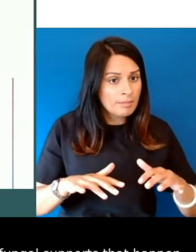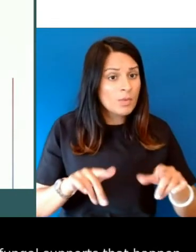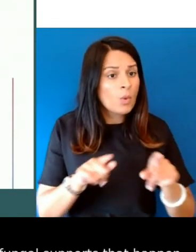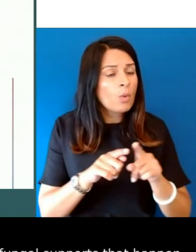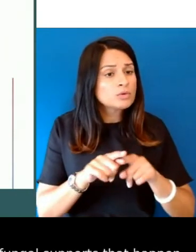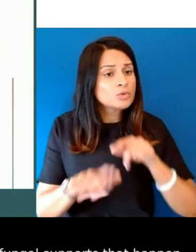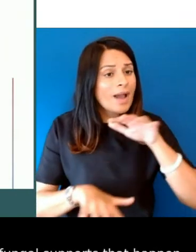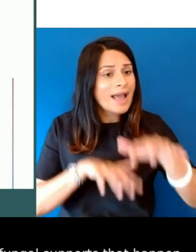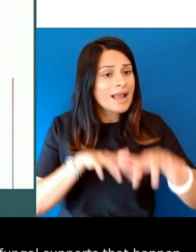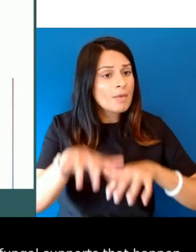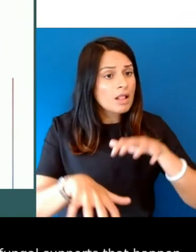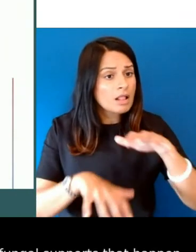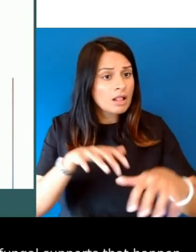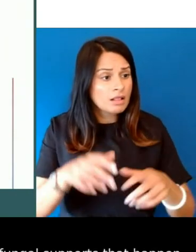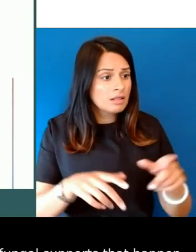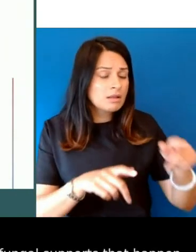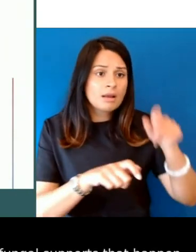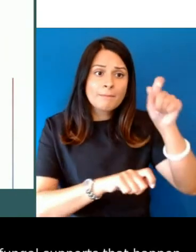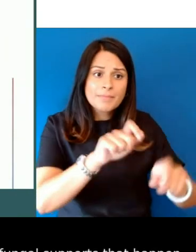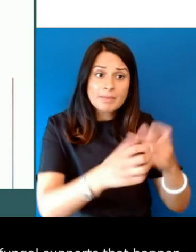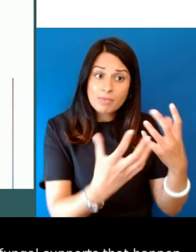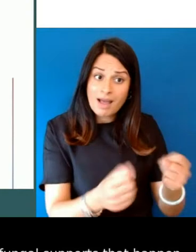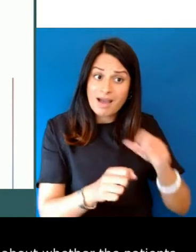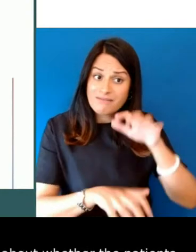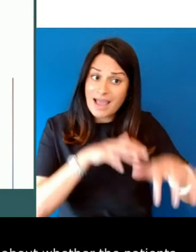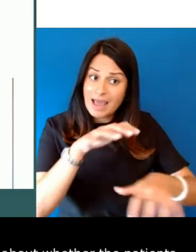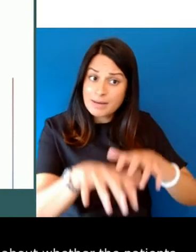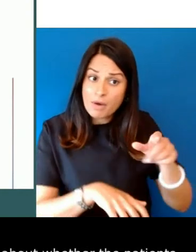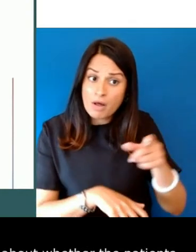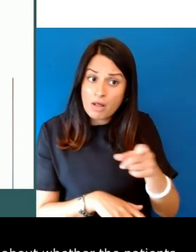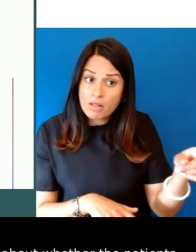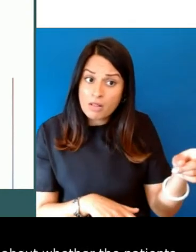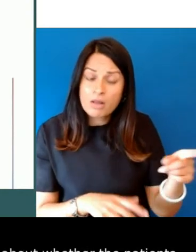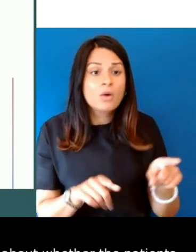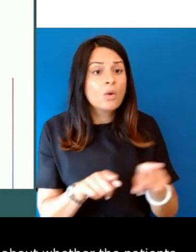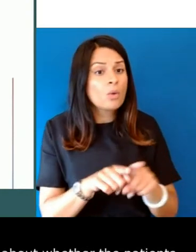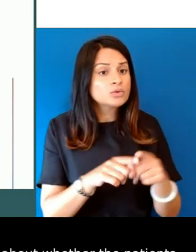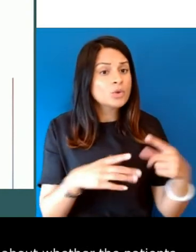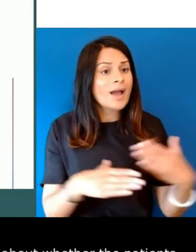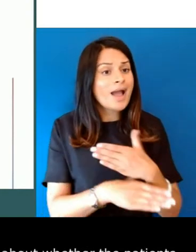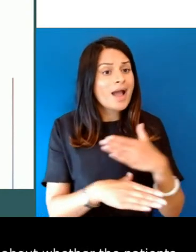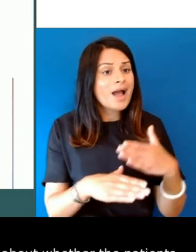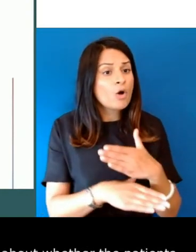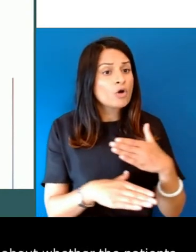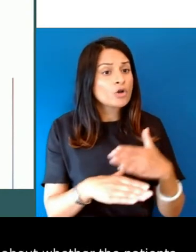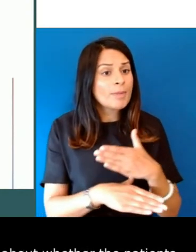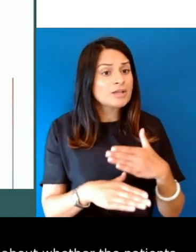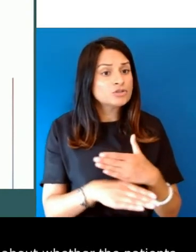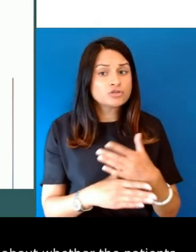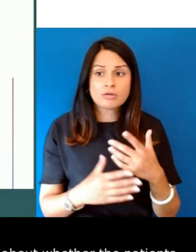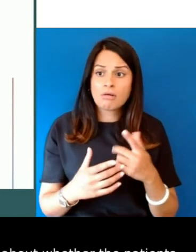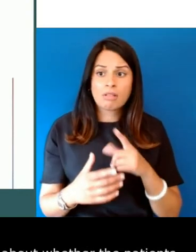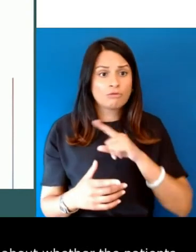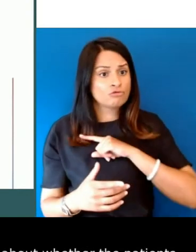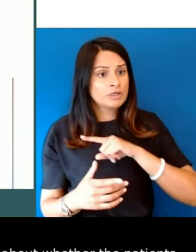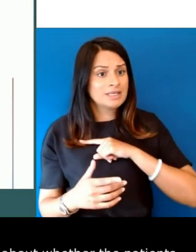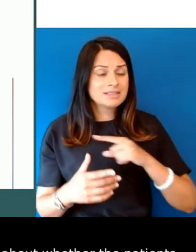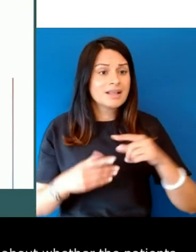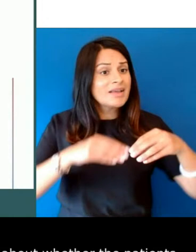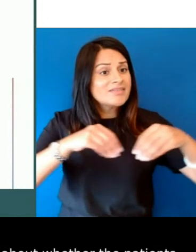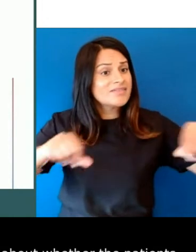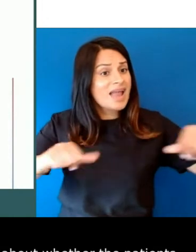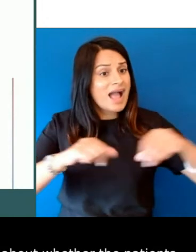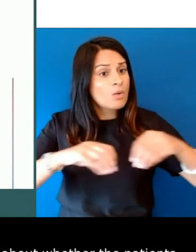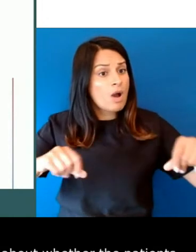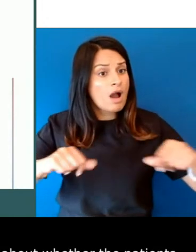patients have animals there's occupational rhinitis where for example if you're a baker you could have the flower that's inhaled